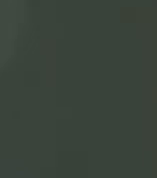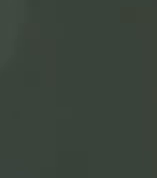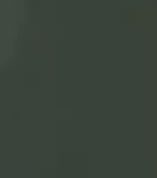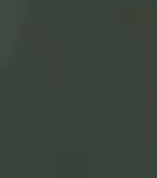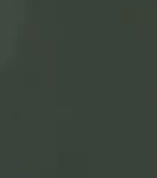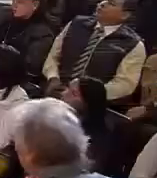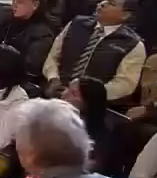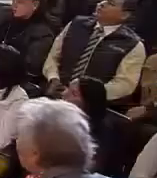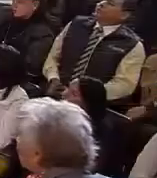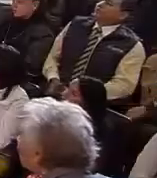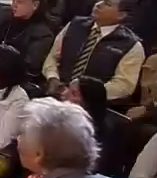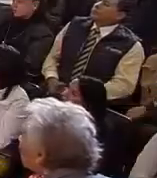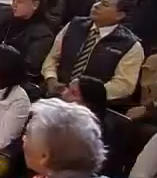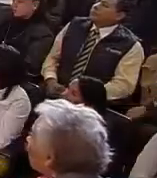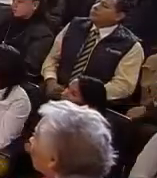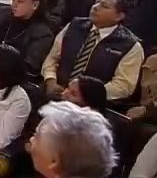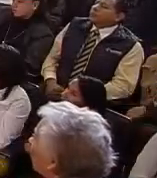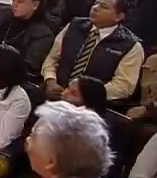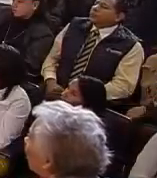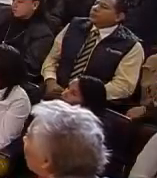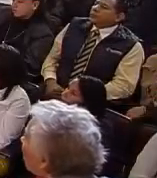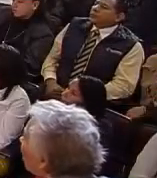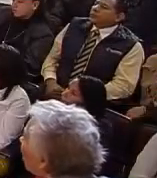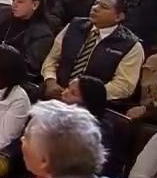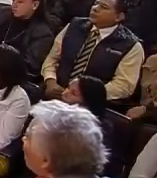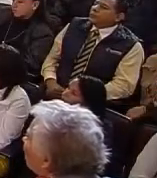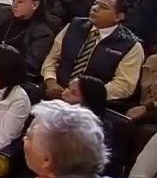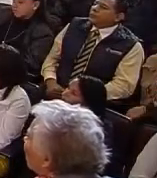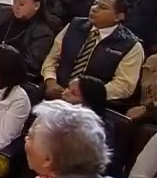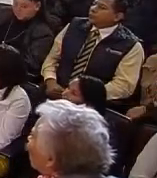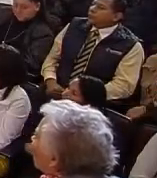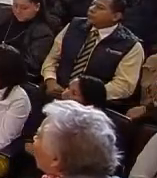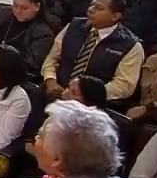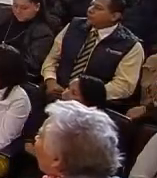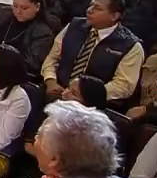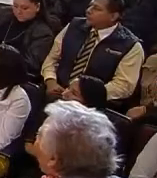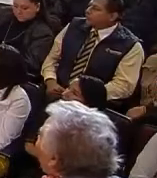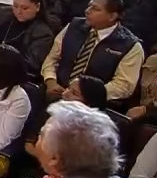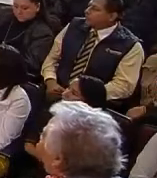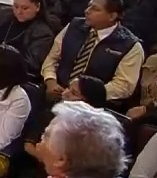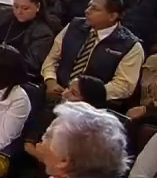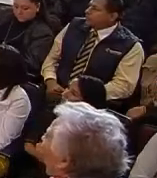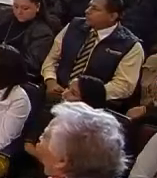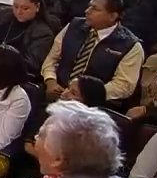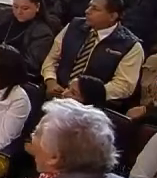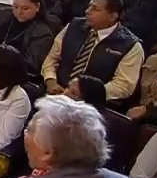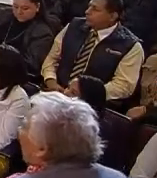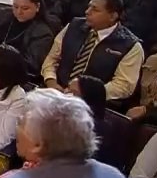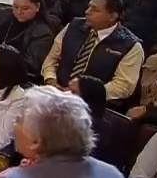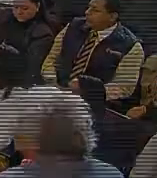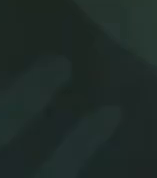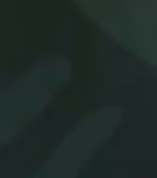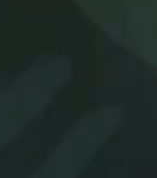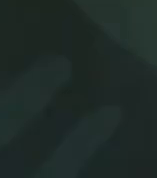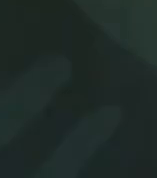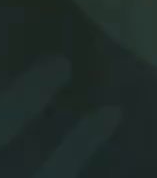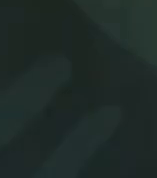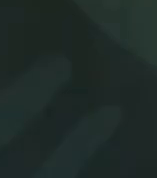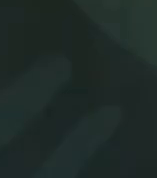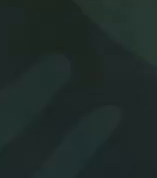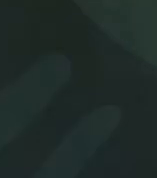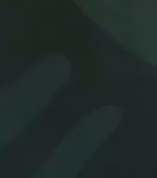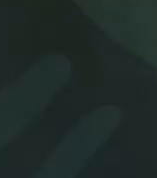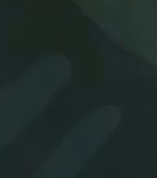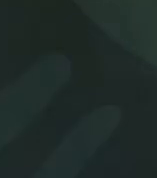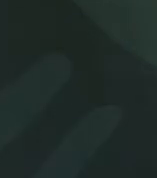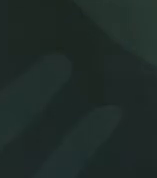esos casos. reinforce these Y lo cases. mismo se está trabajando And the también same de thing is manera being importante en un done programa de reinserción social, with que esto nos social ayude research